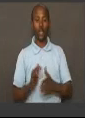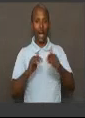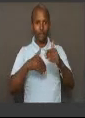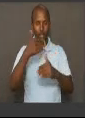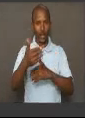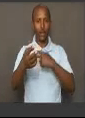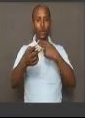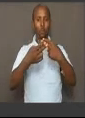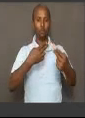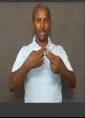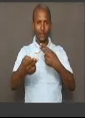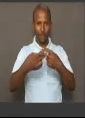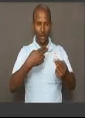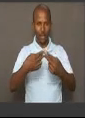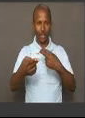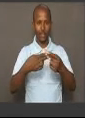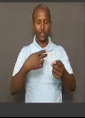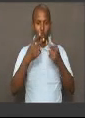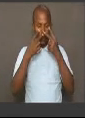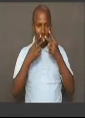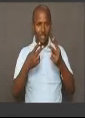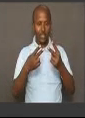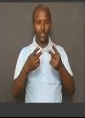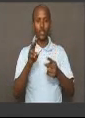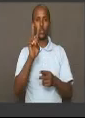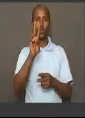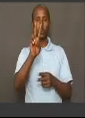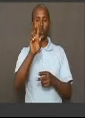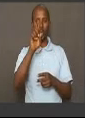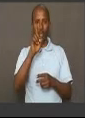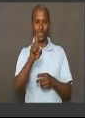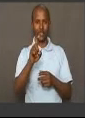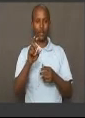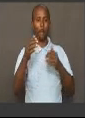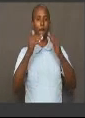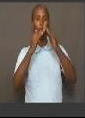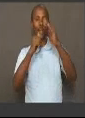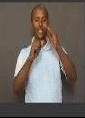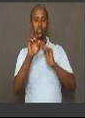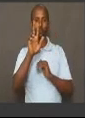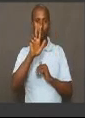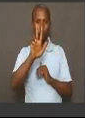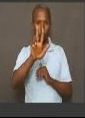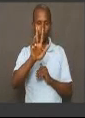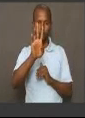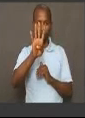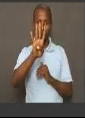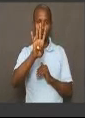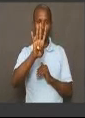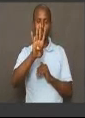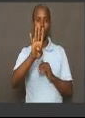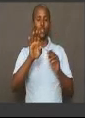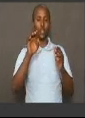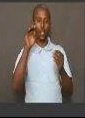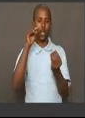After we multiply, we see that 2x minus 4